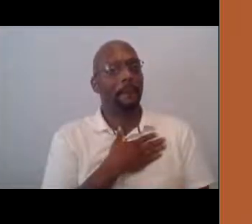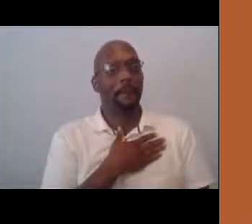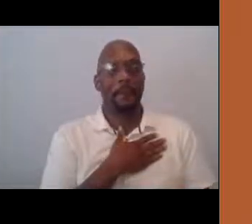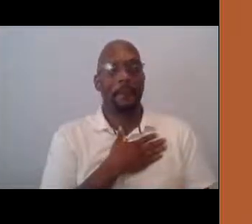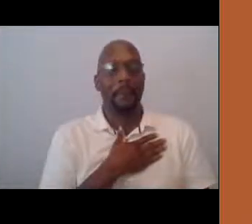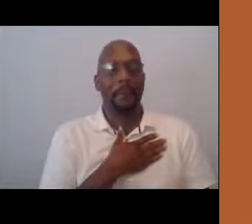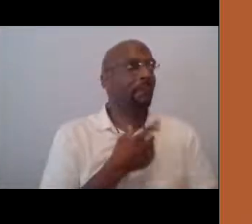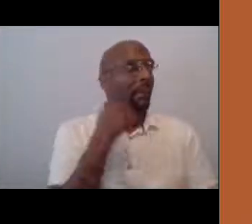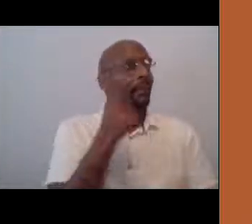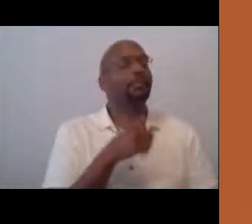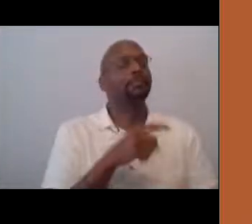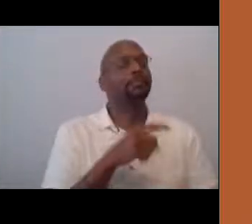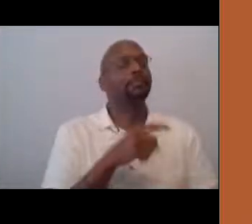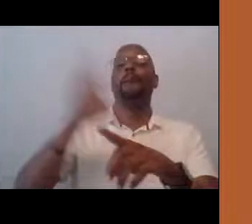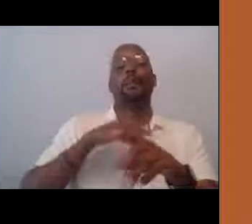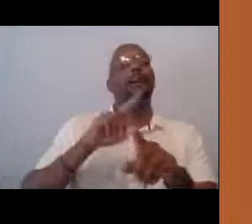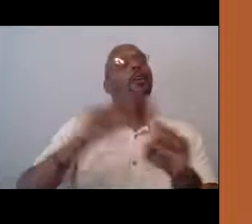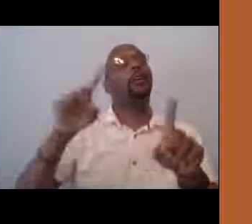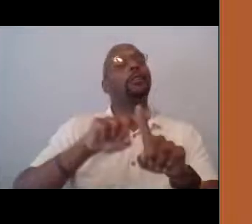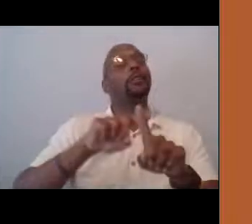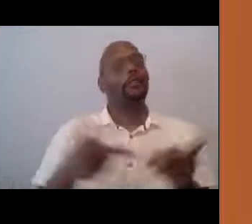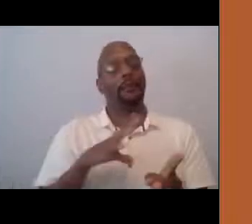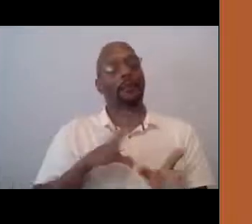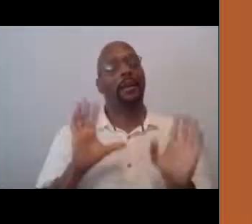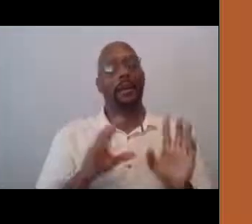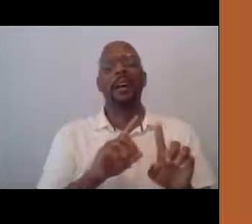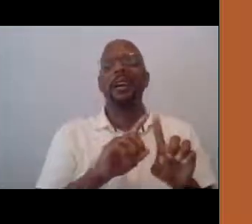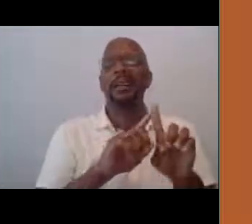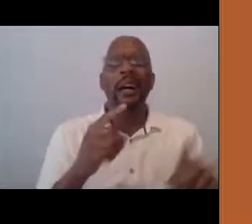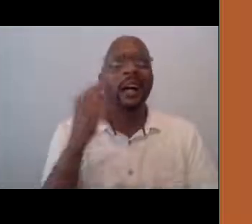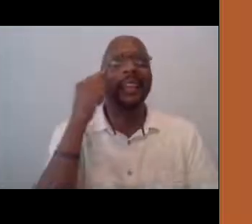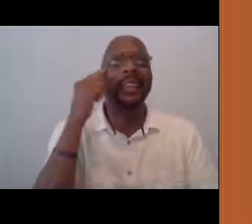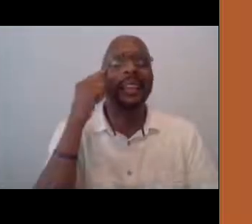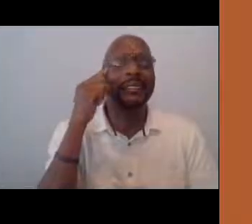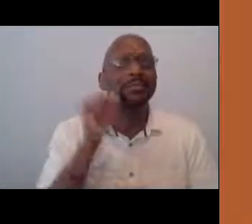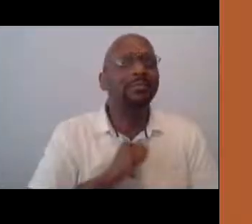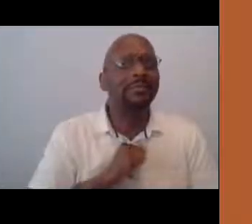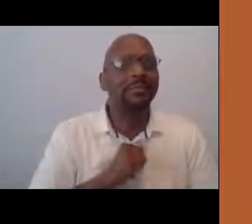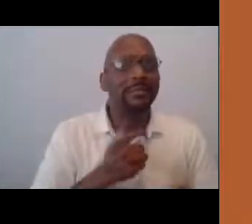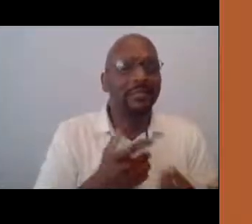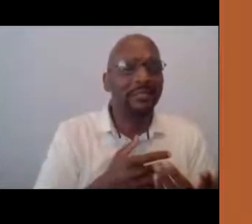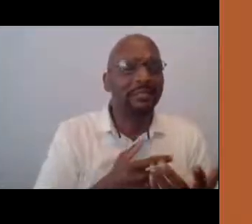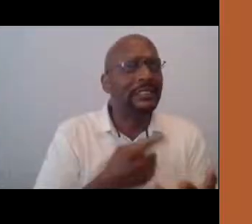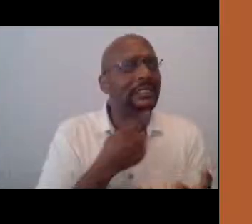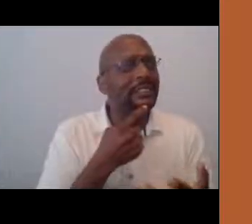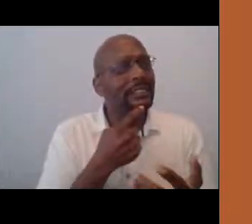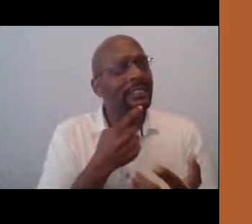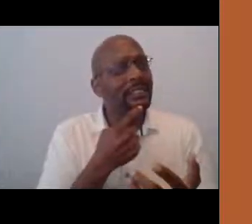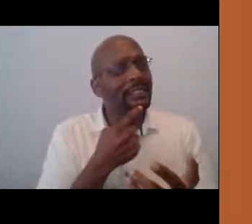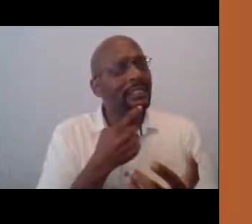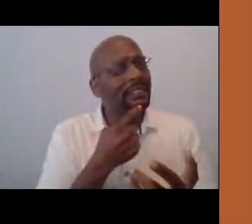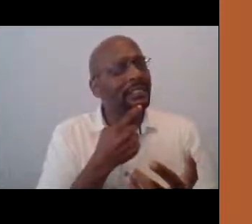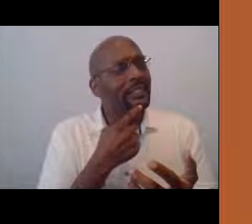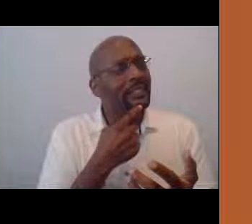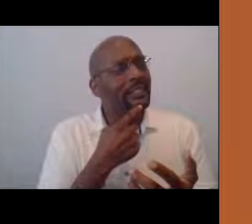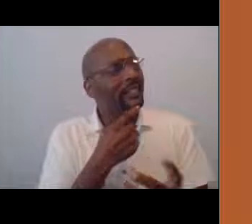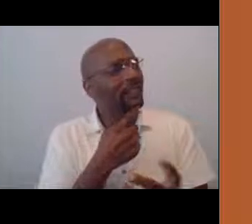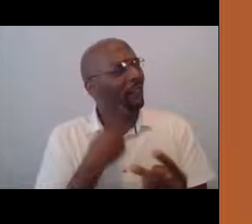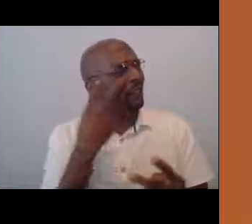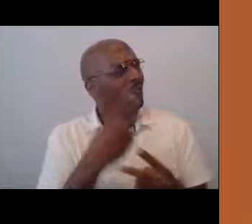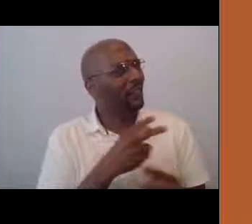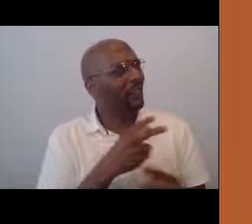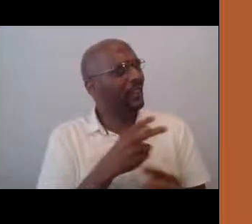I care? Go someplace else. But then I say, have you been to Santa Barbara? Have you